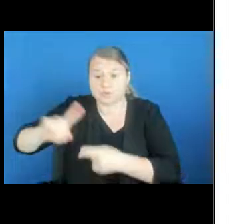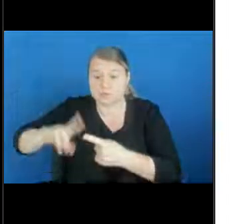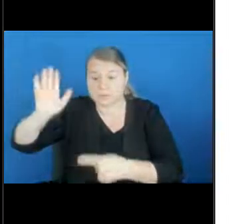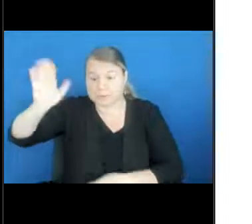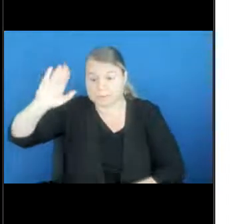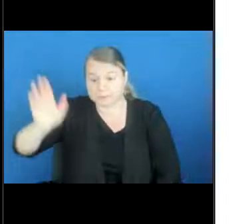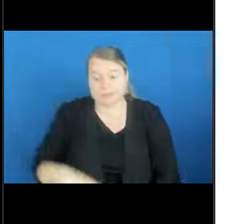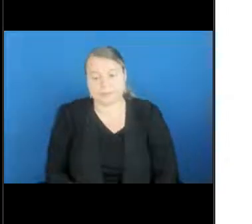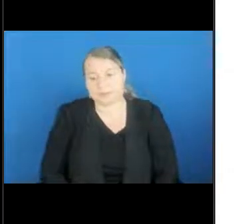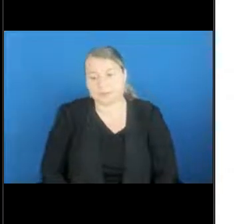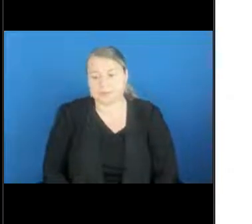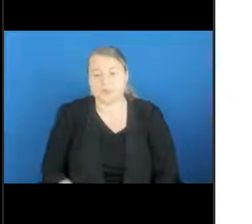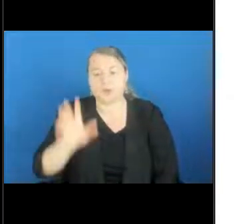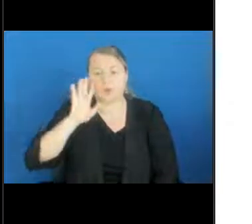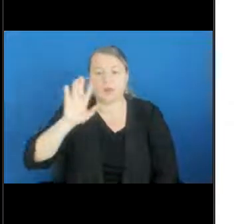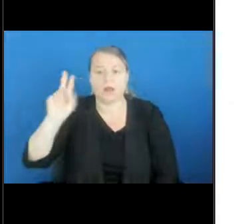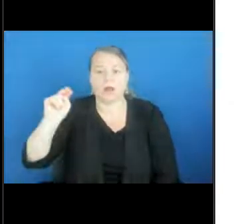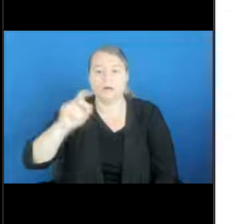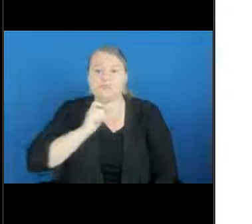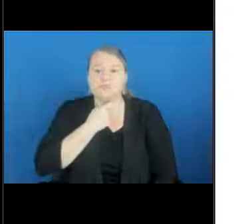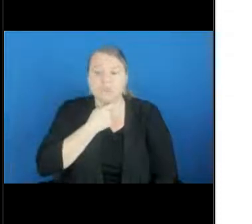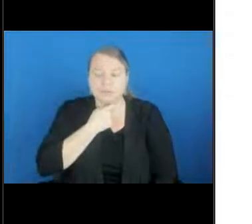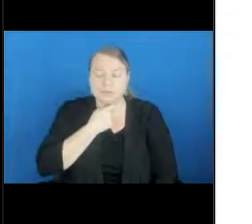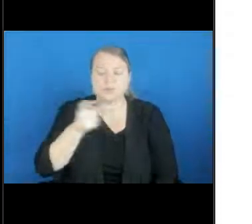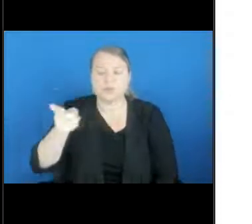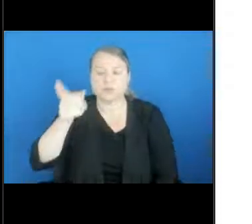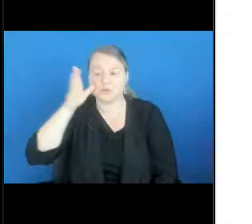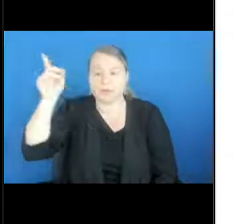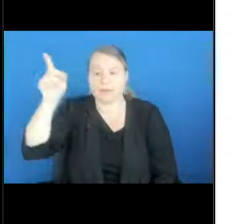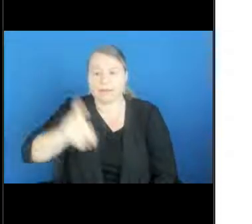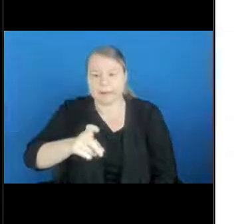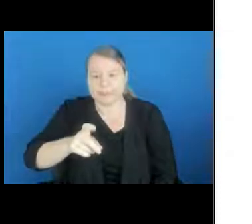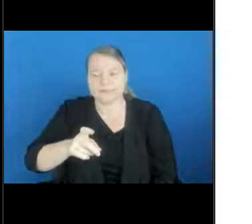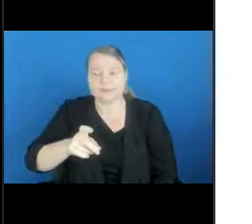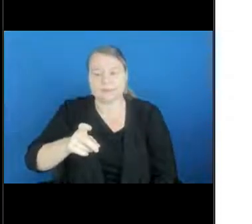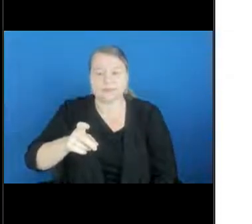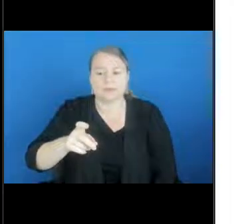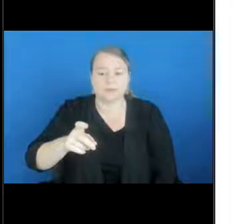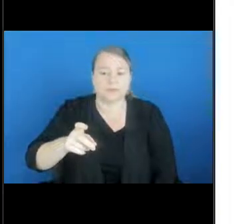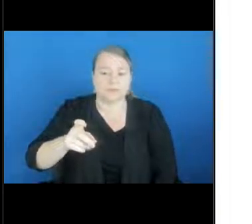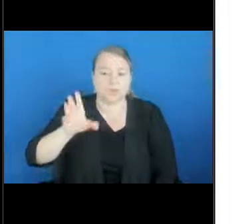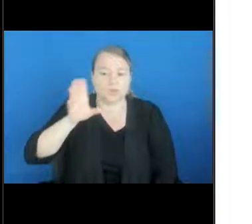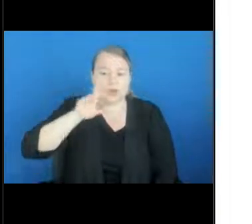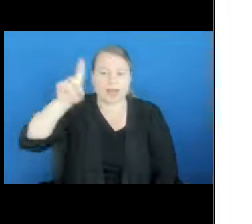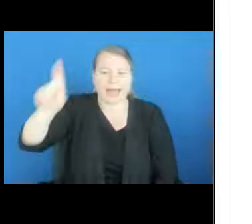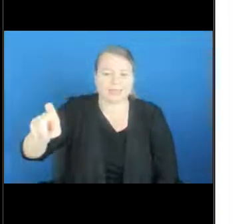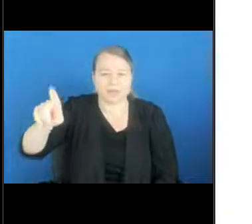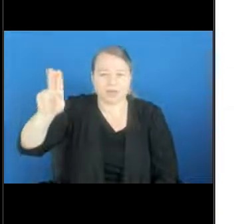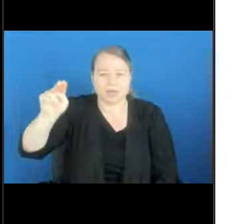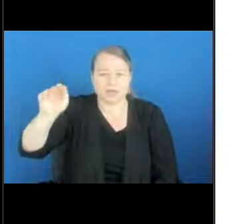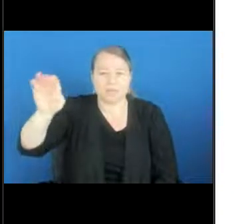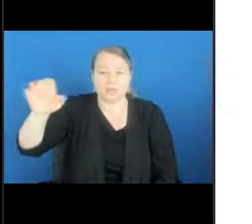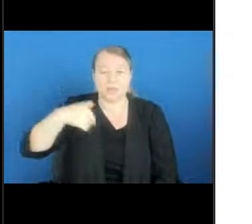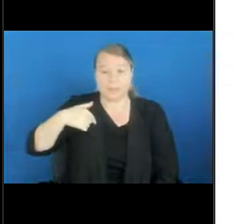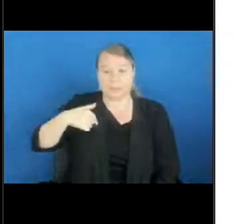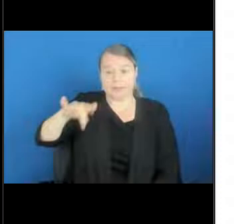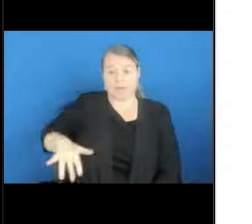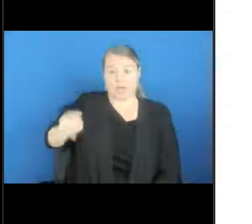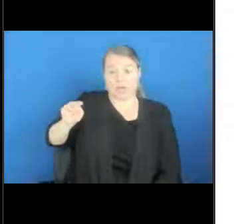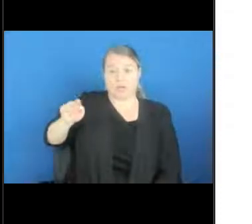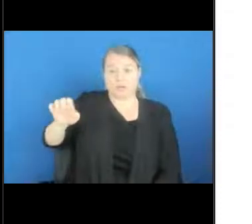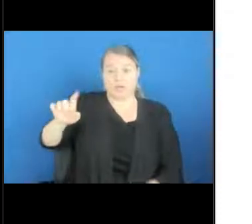We will unmute you and then we will ask you to unmute yourself so panelists and attendees will be able to hear